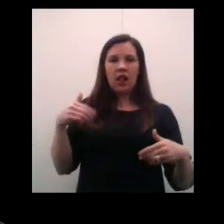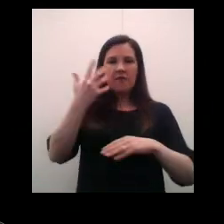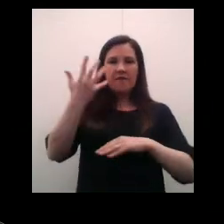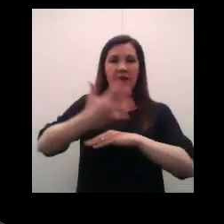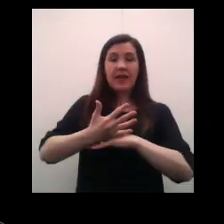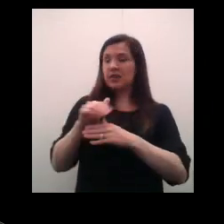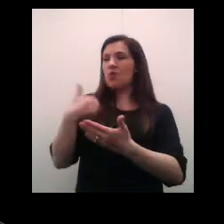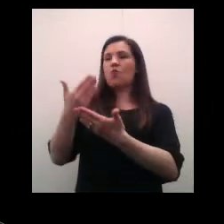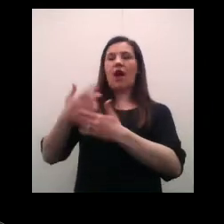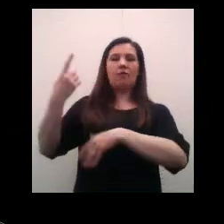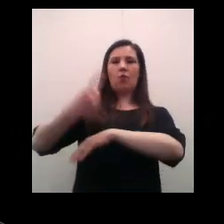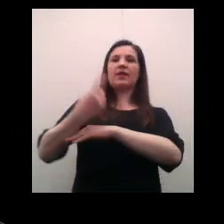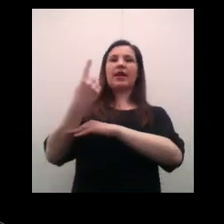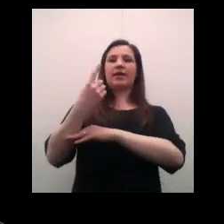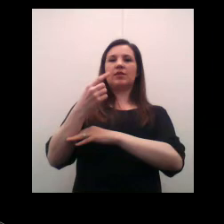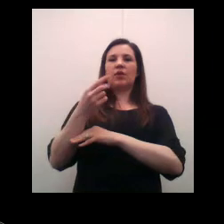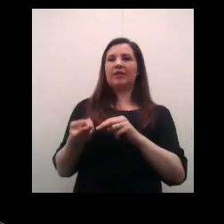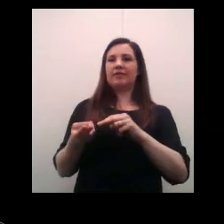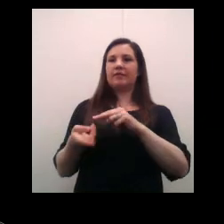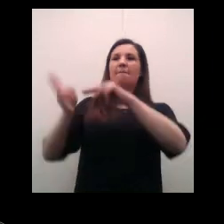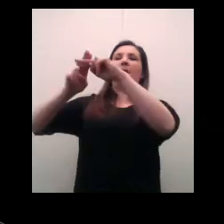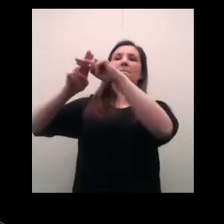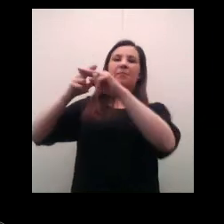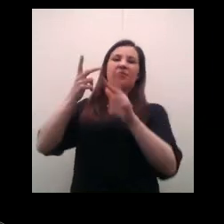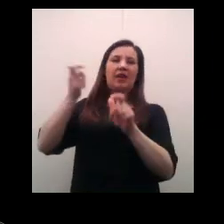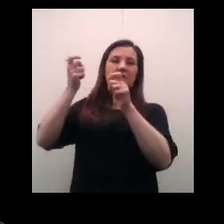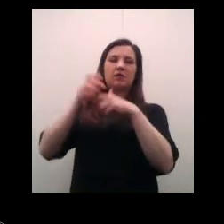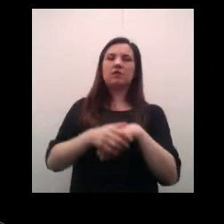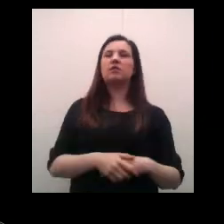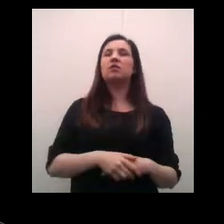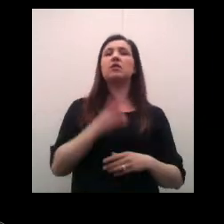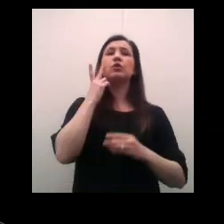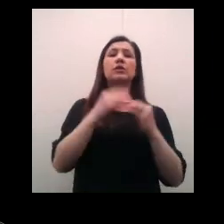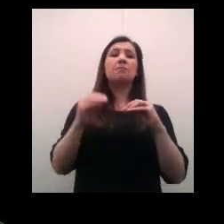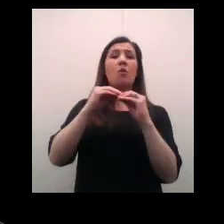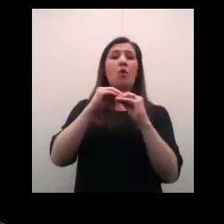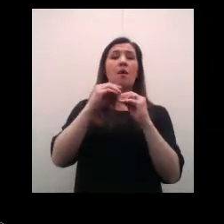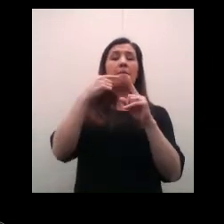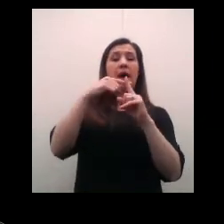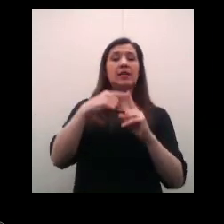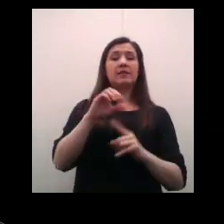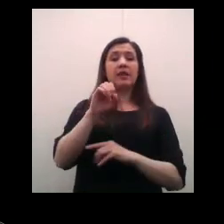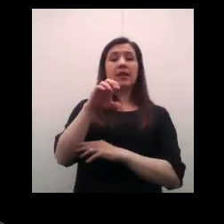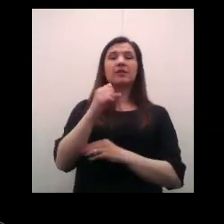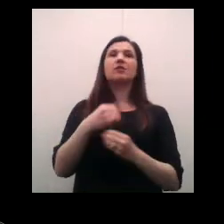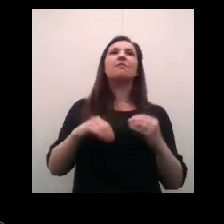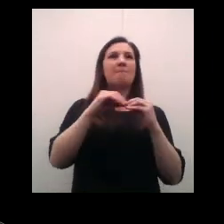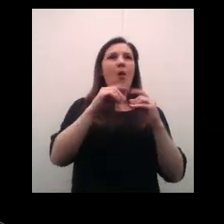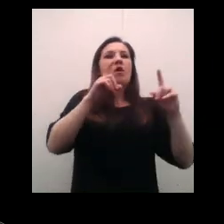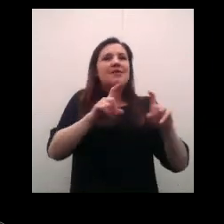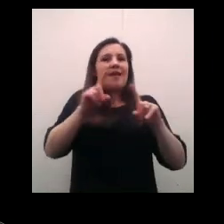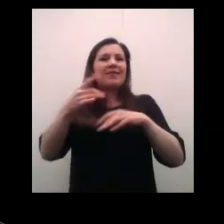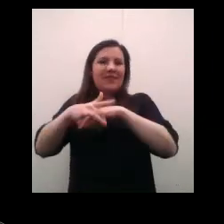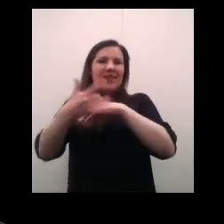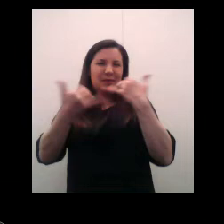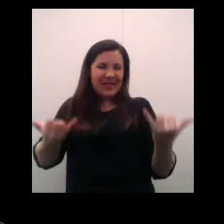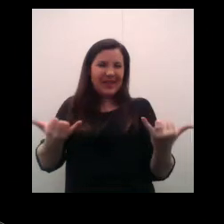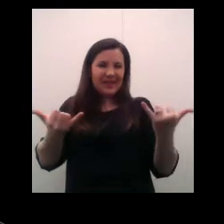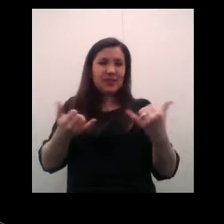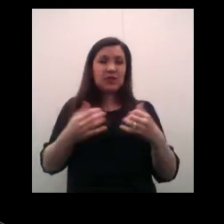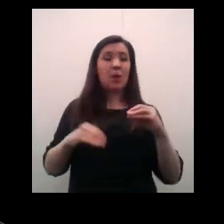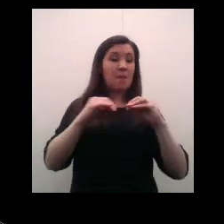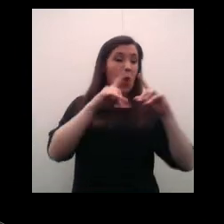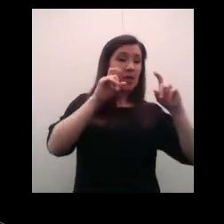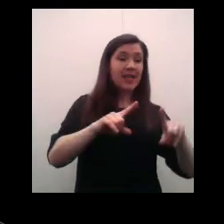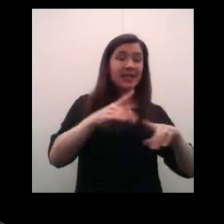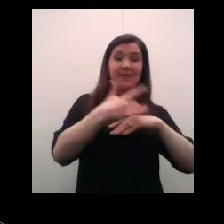coming in on one day. And we also are seeing more positive cases because there are more tests being done across our community. And when you have more